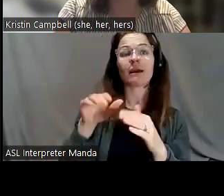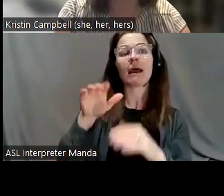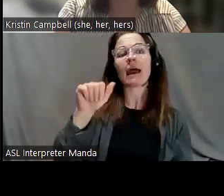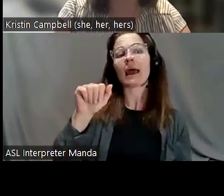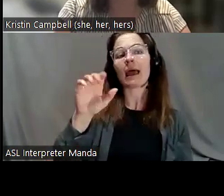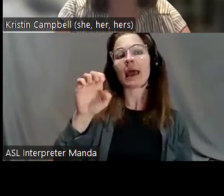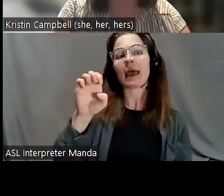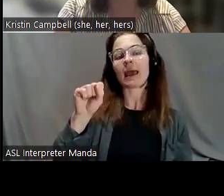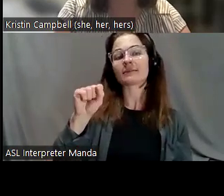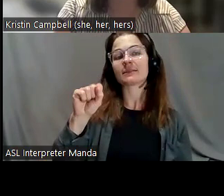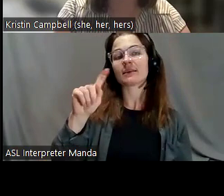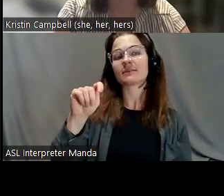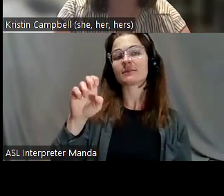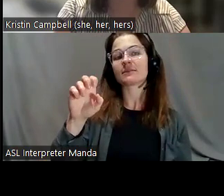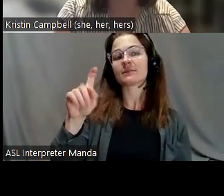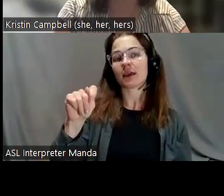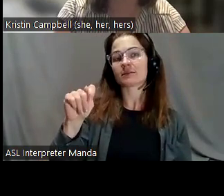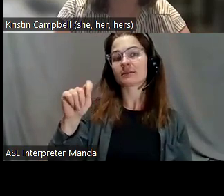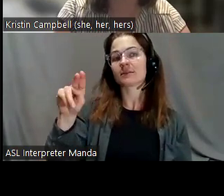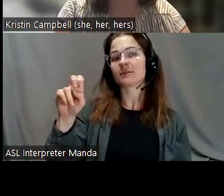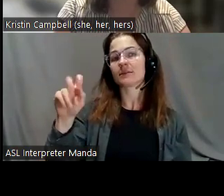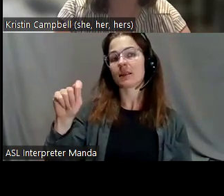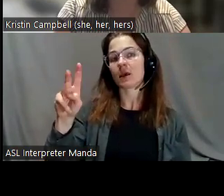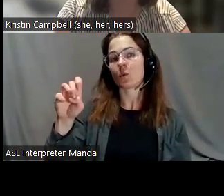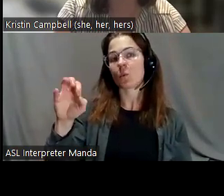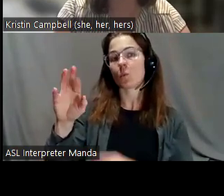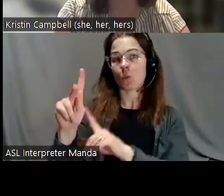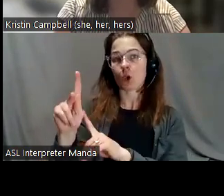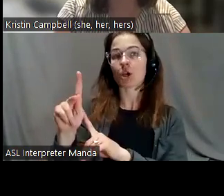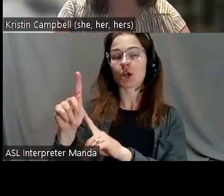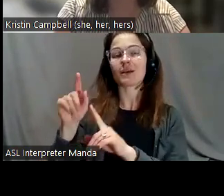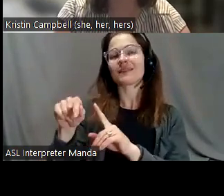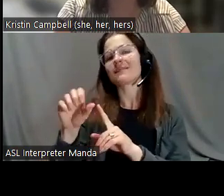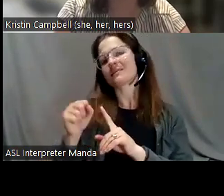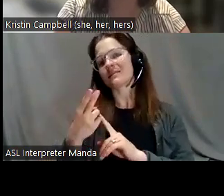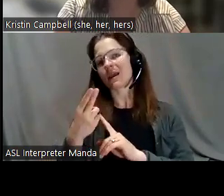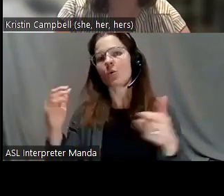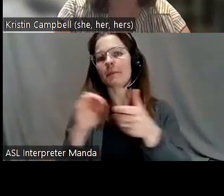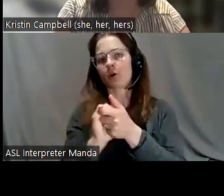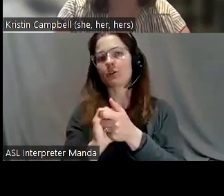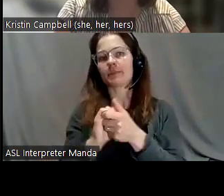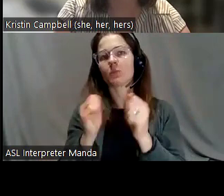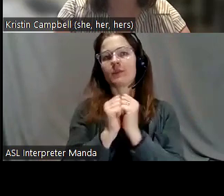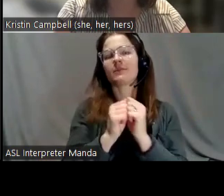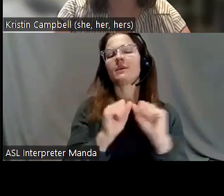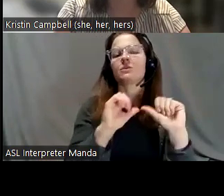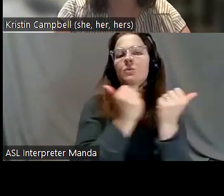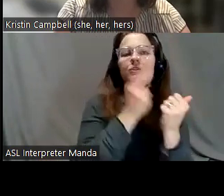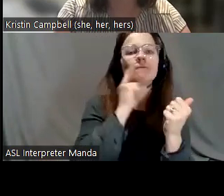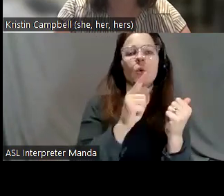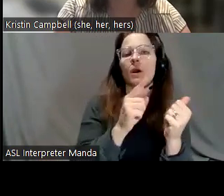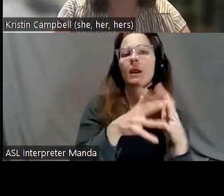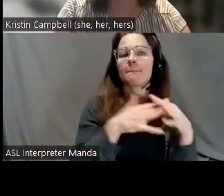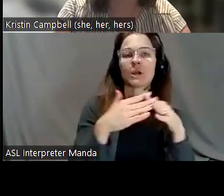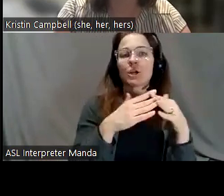Network, which is essentially a four-stakeholder partnership between the Association of American Publishers,